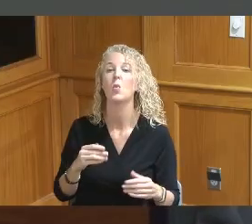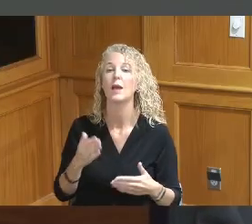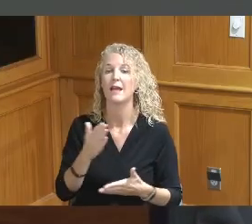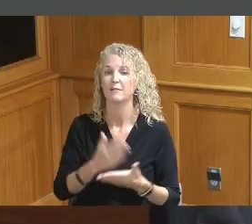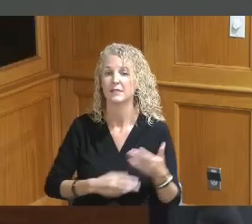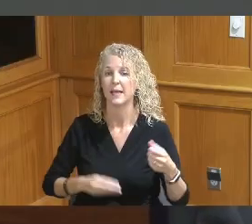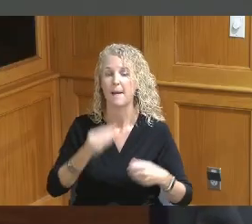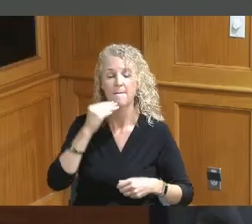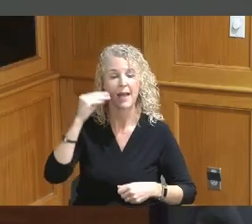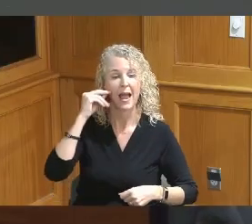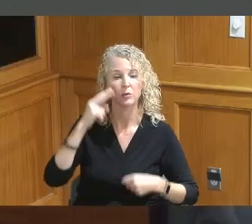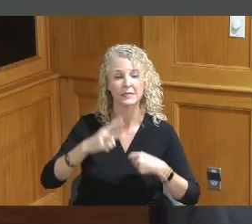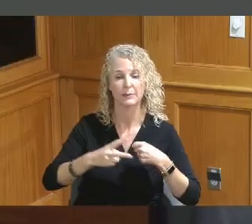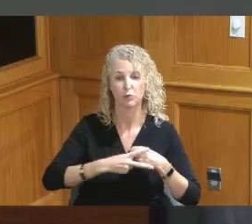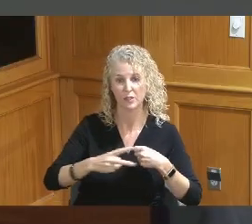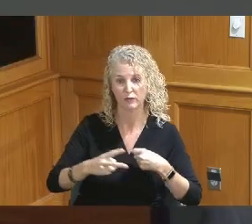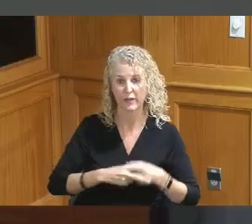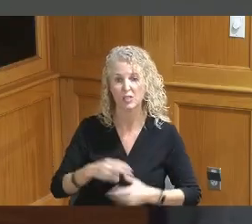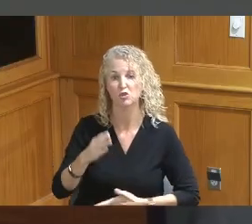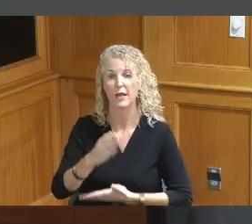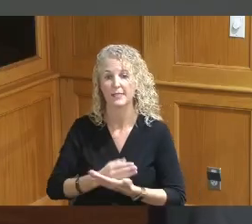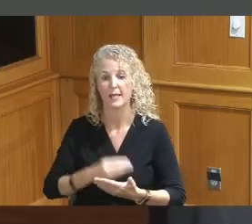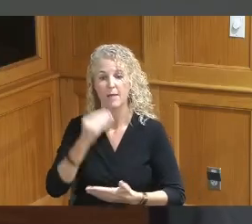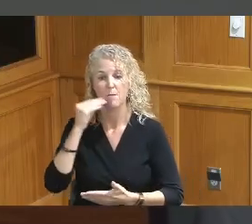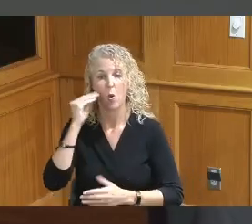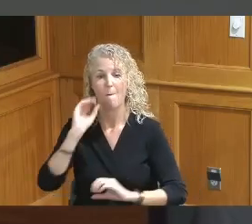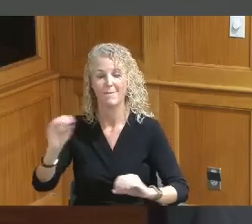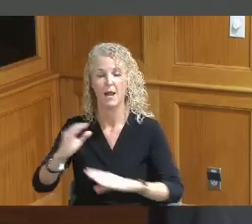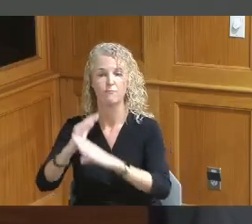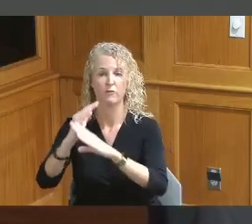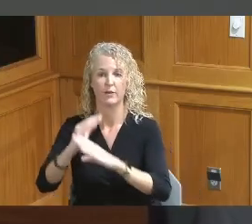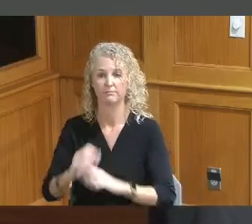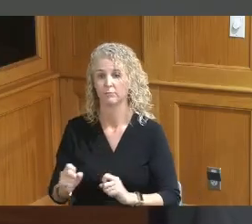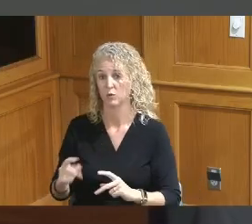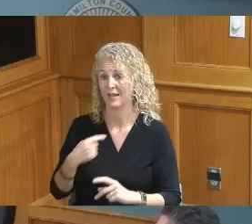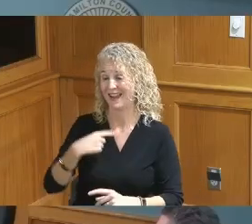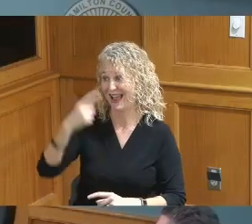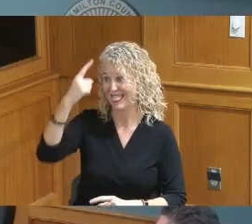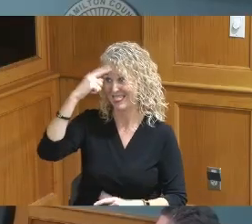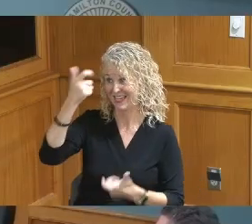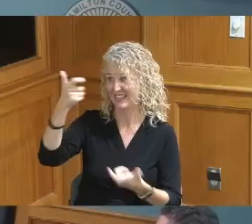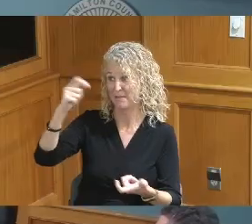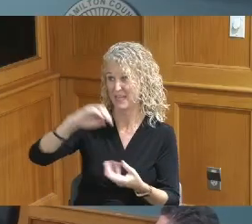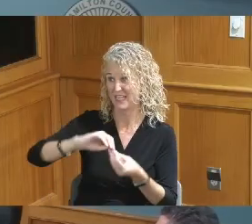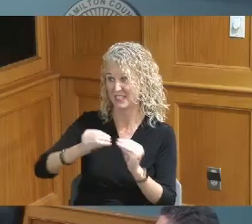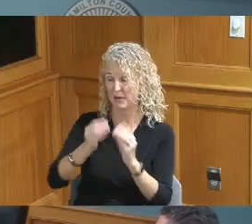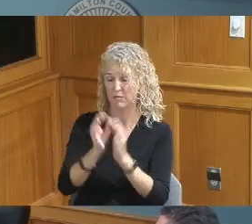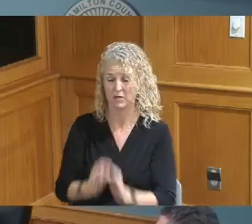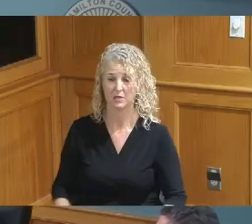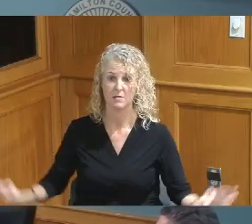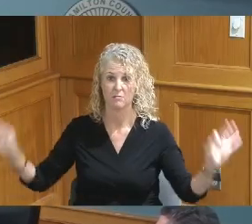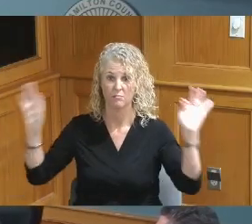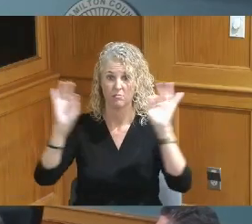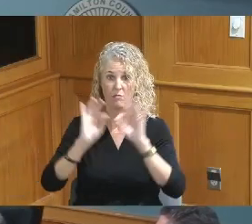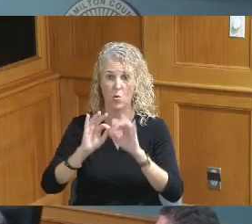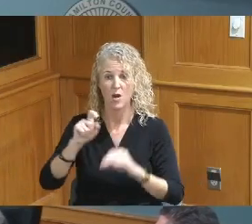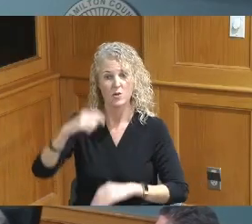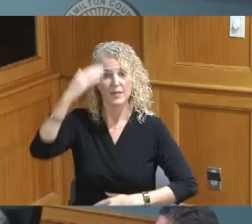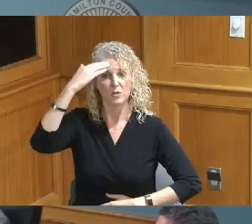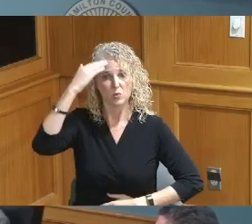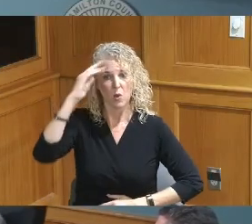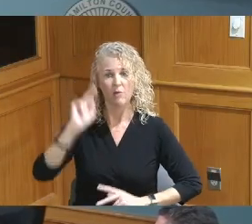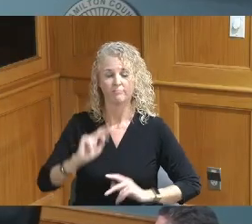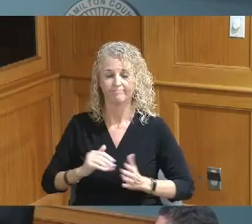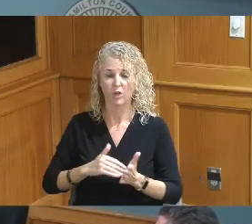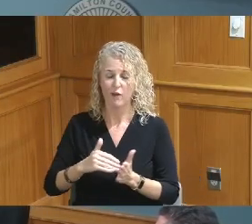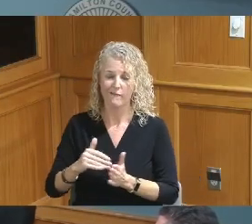preservation and homeless prevention as well, right? I mean, I think the big number is so important. I think our board, because a